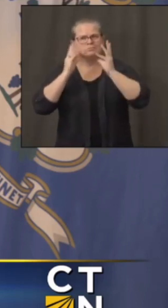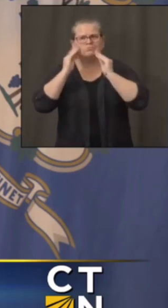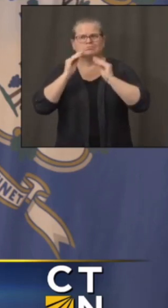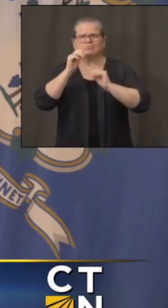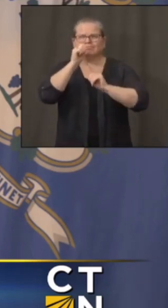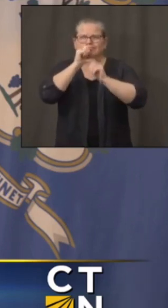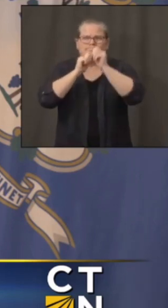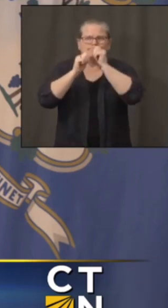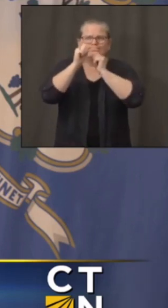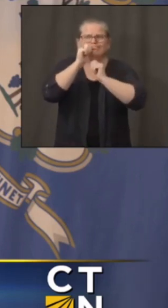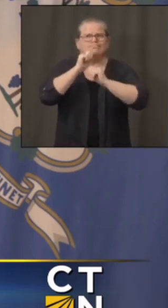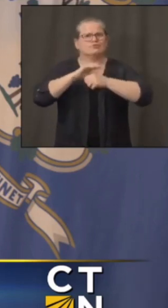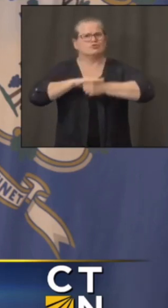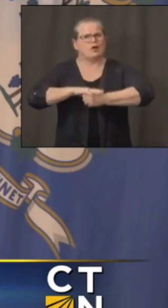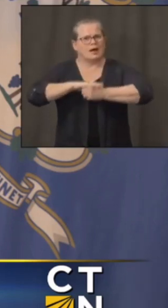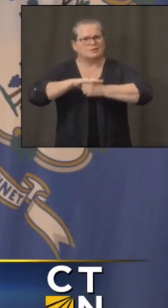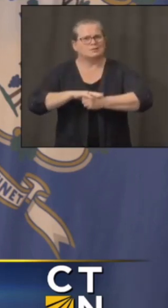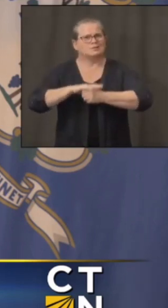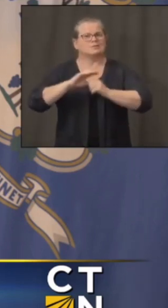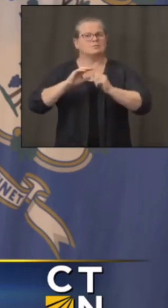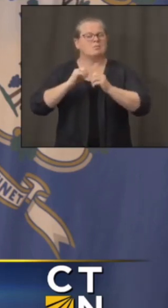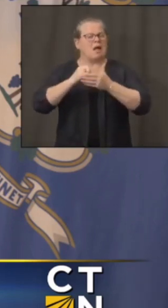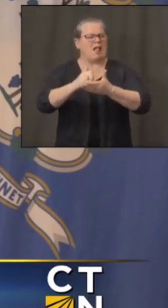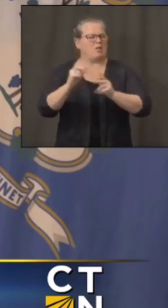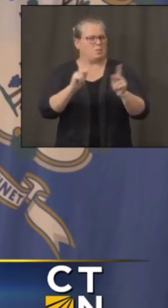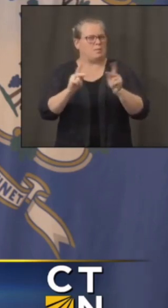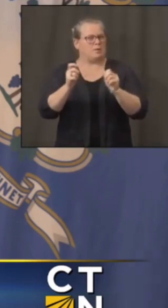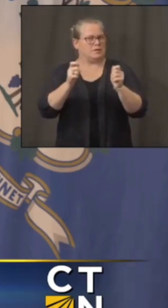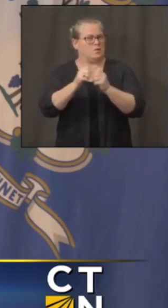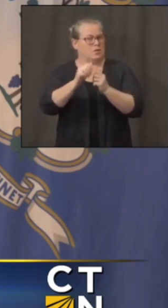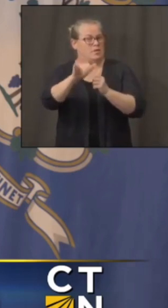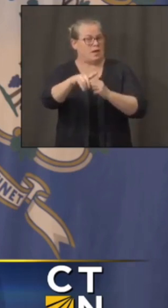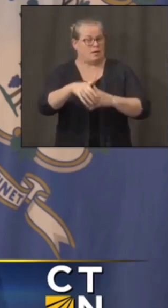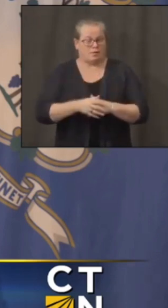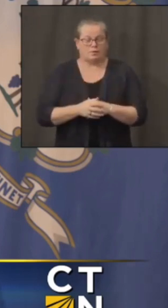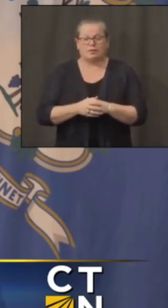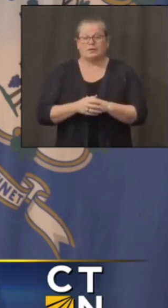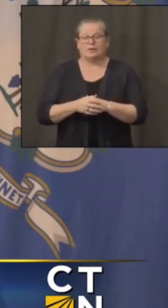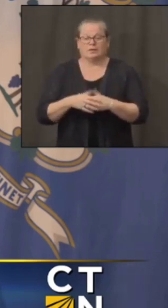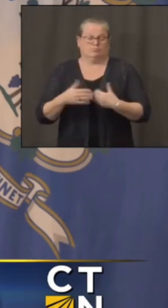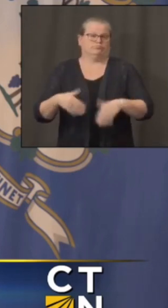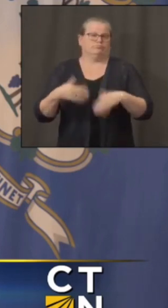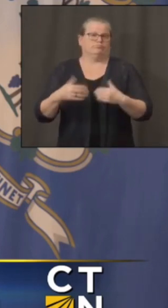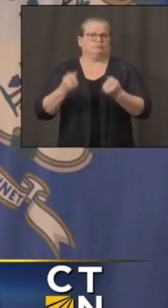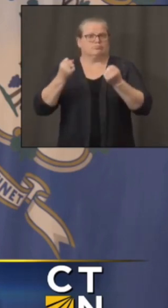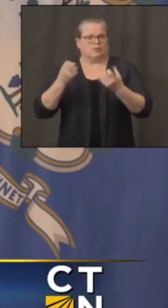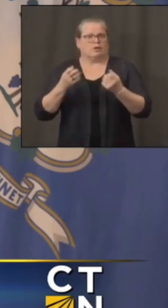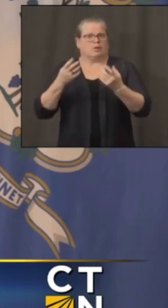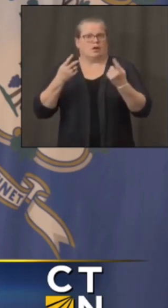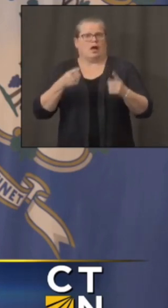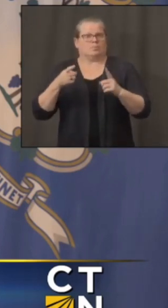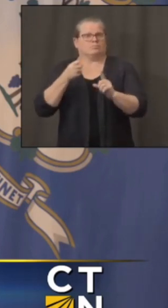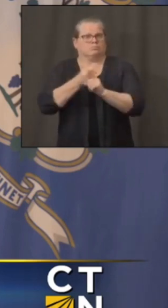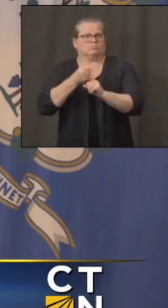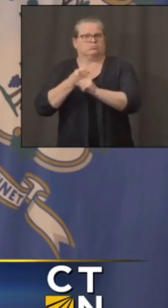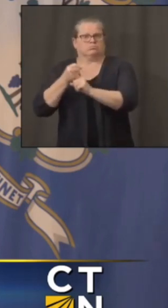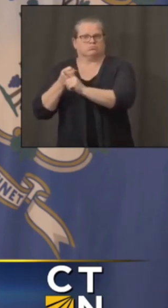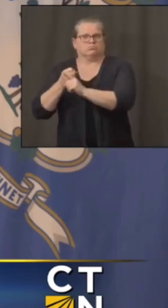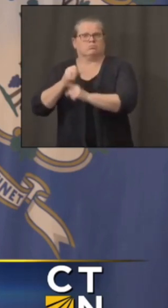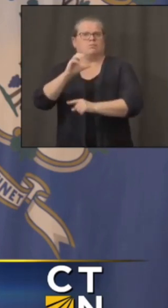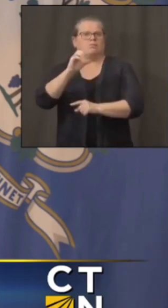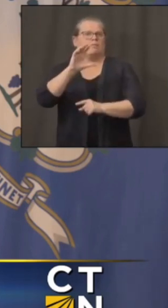and how we're helping people deal with that. There's been a lot going on, obviously, between COVID and the economic